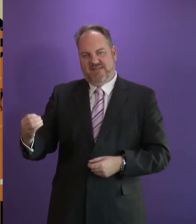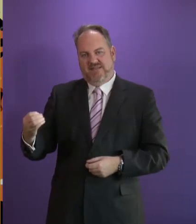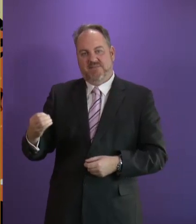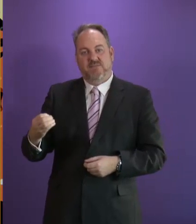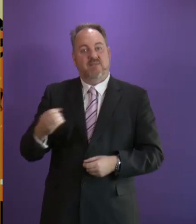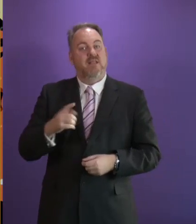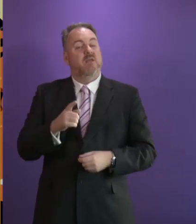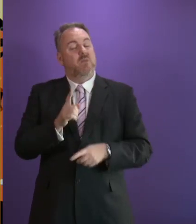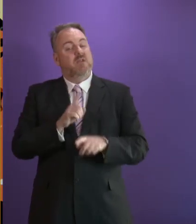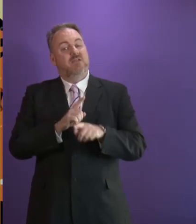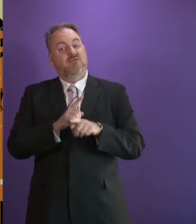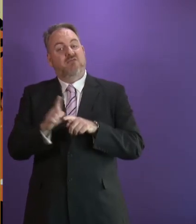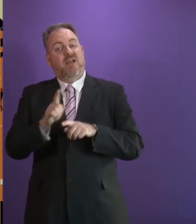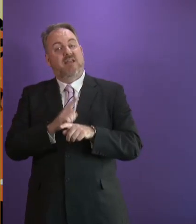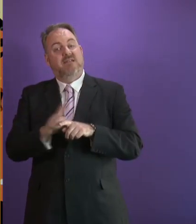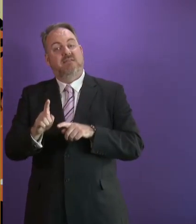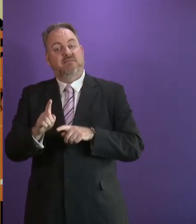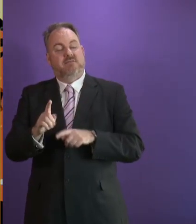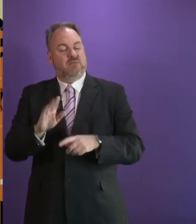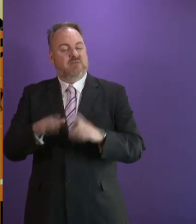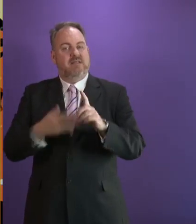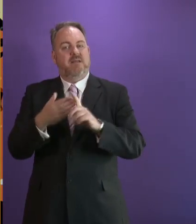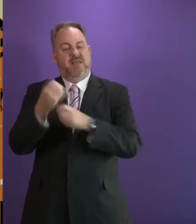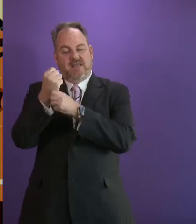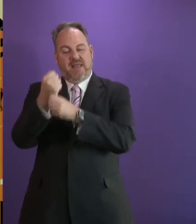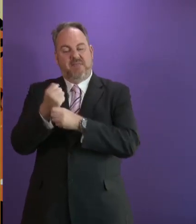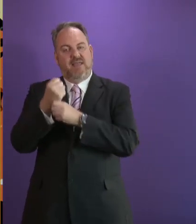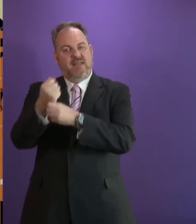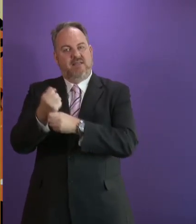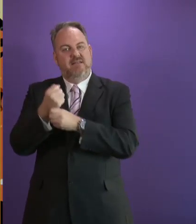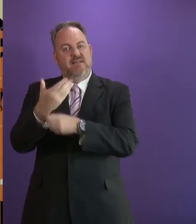sisterhood that came before us, though. There was a 50-50 campaign